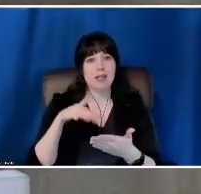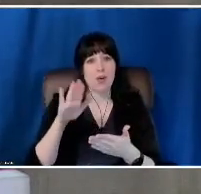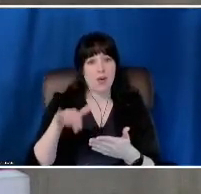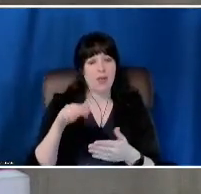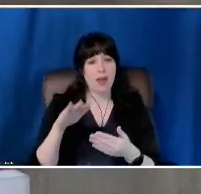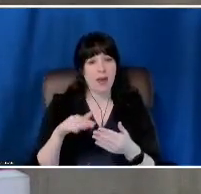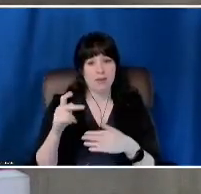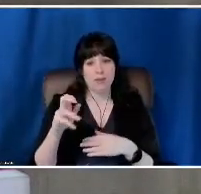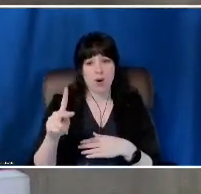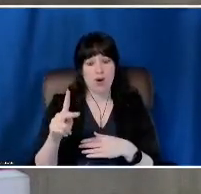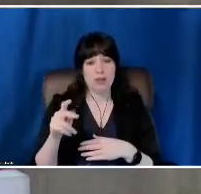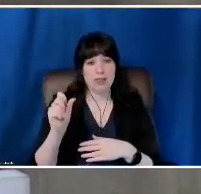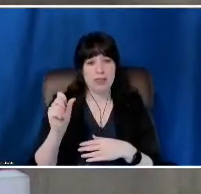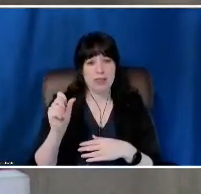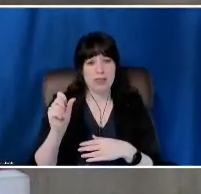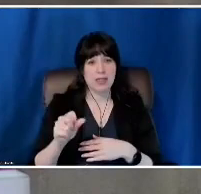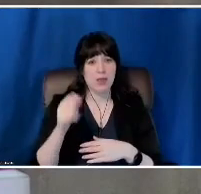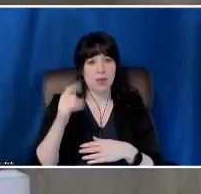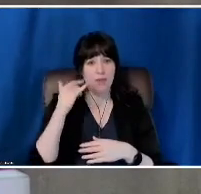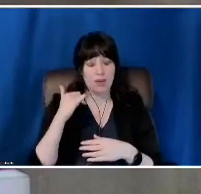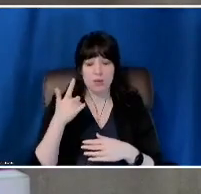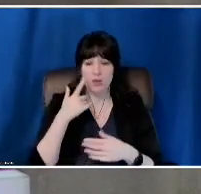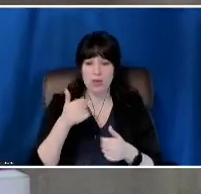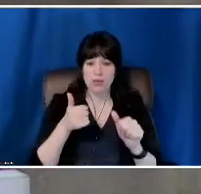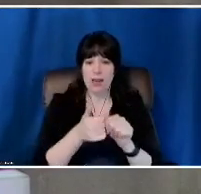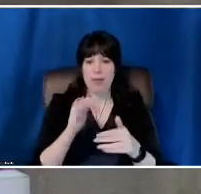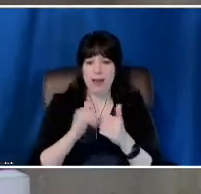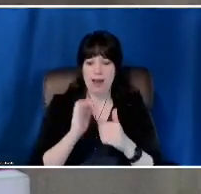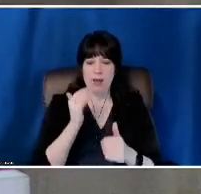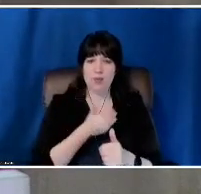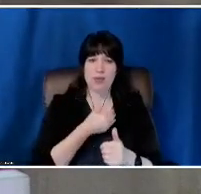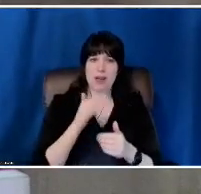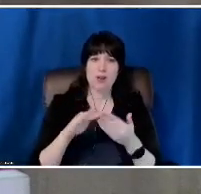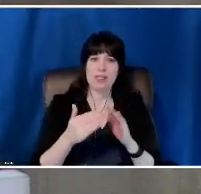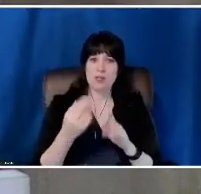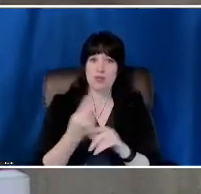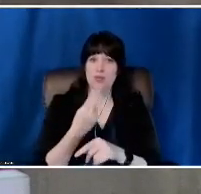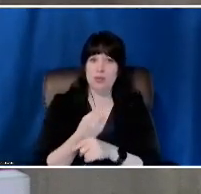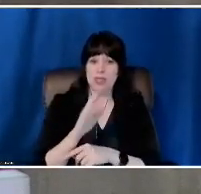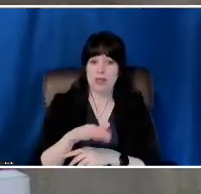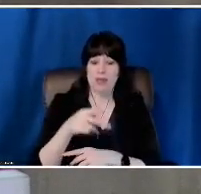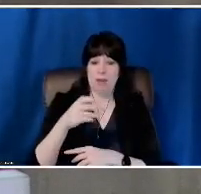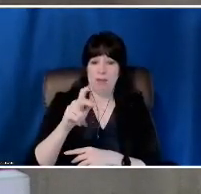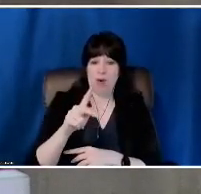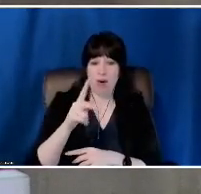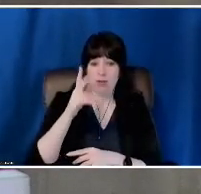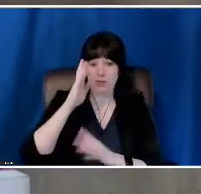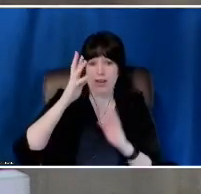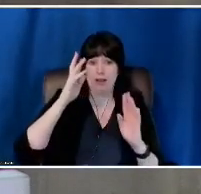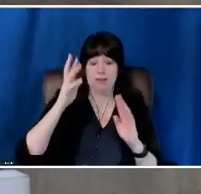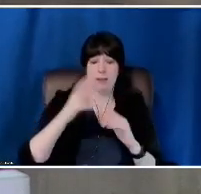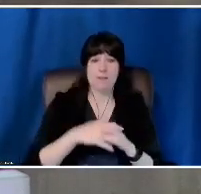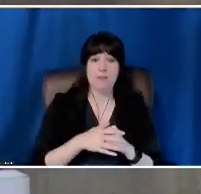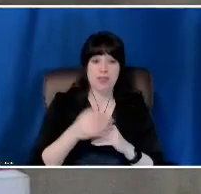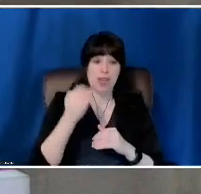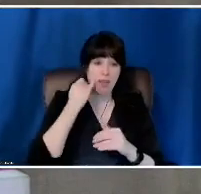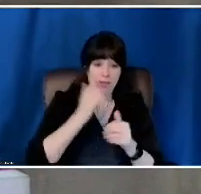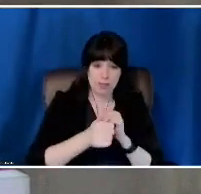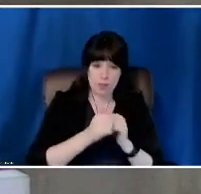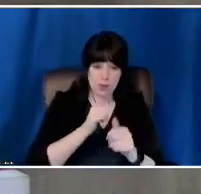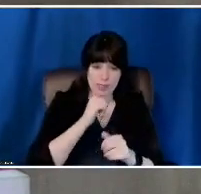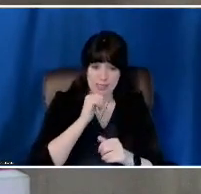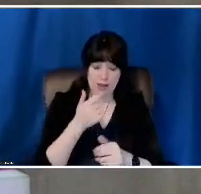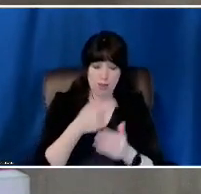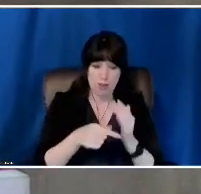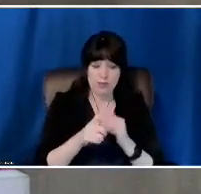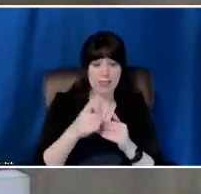how our city's creatively using their parks and public spaces, whether it's, like you said, if sports are not the outlet, then are there just gathering spaces that feel more